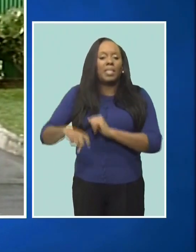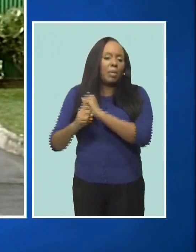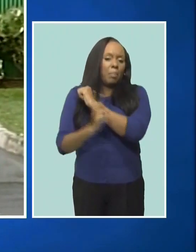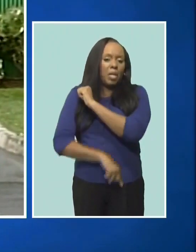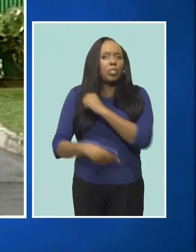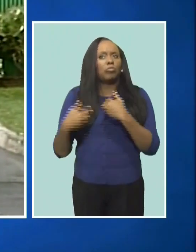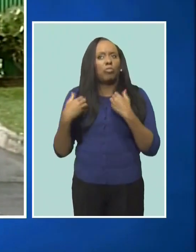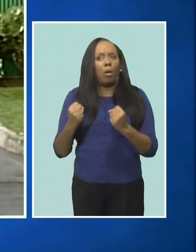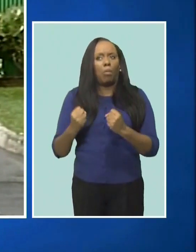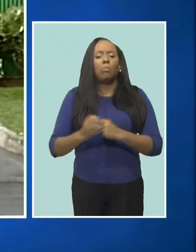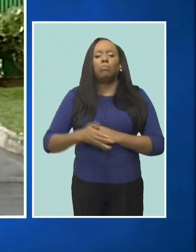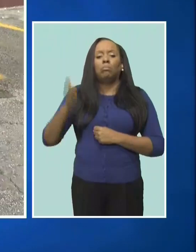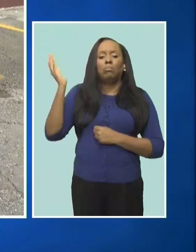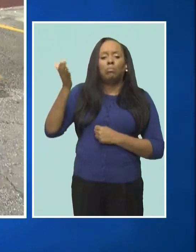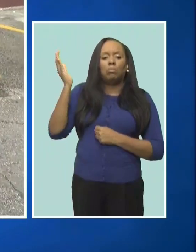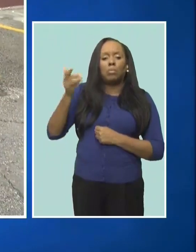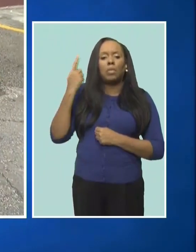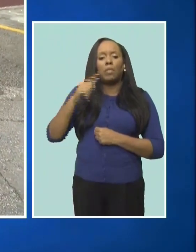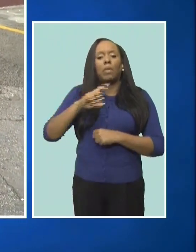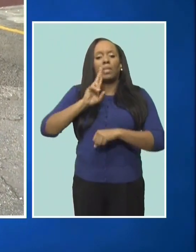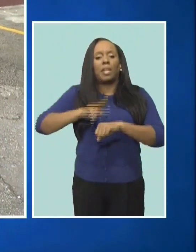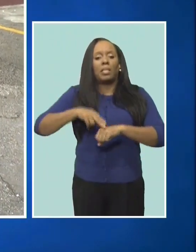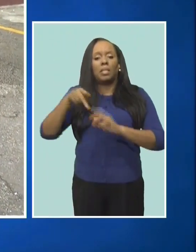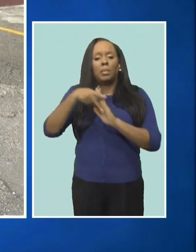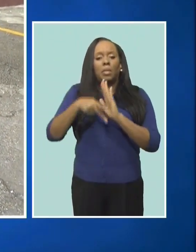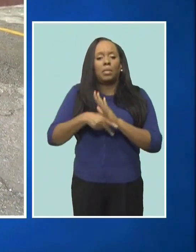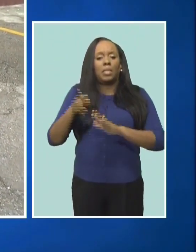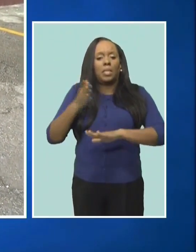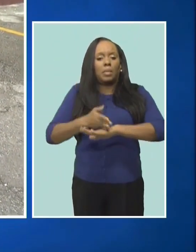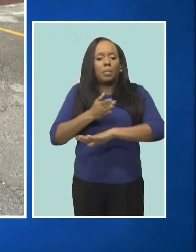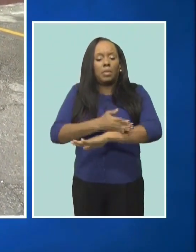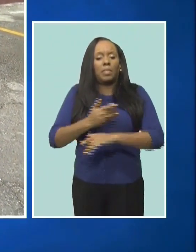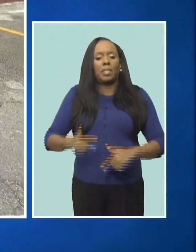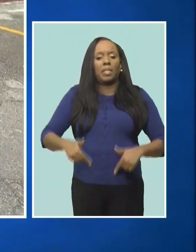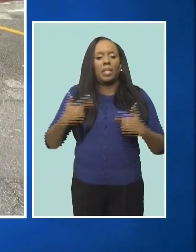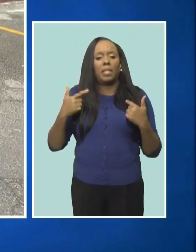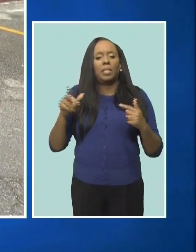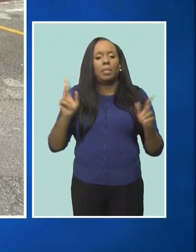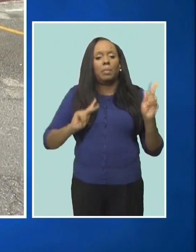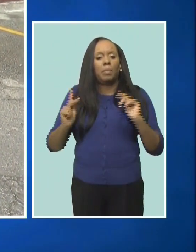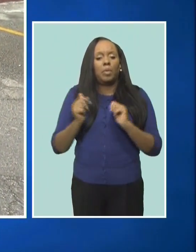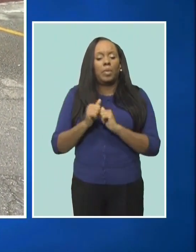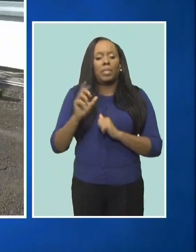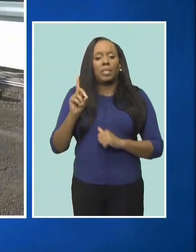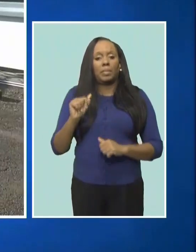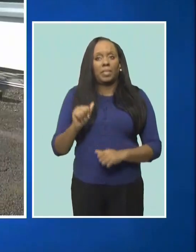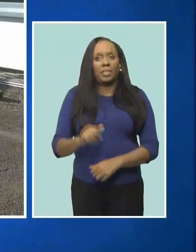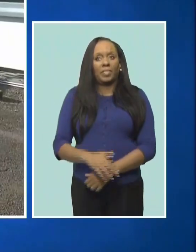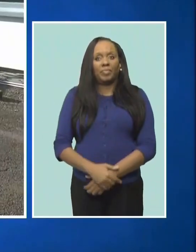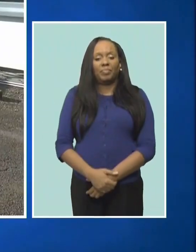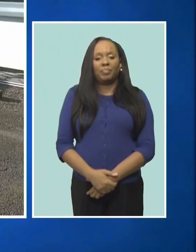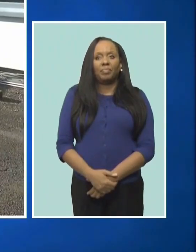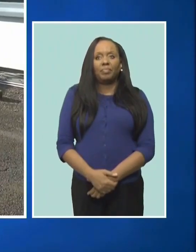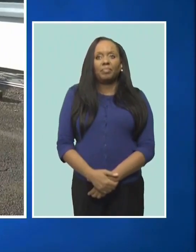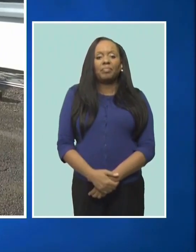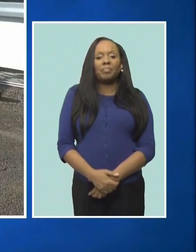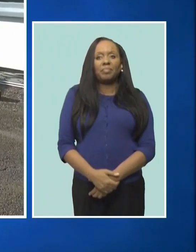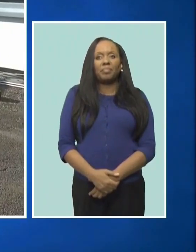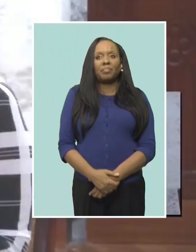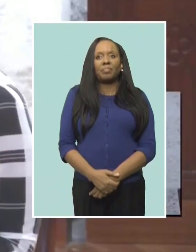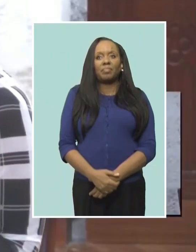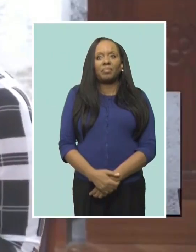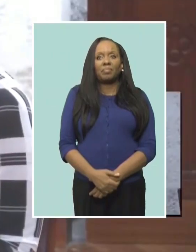to the resolution, National Policy for Improving the Lives of Persons with Disabilities. This is now